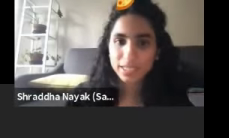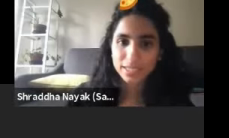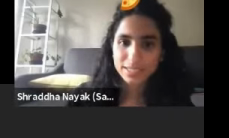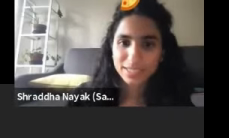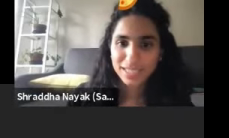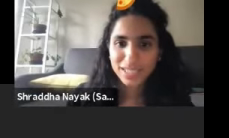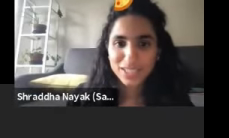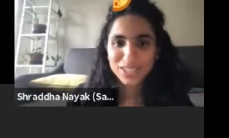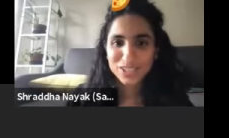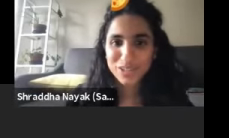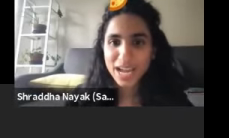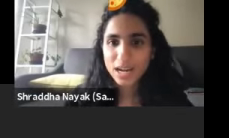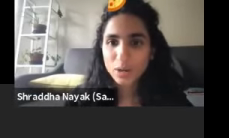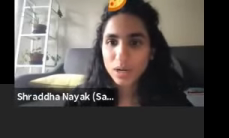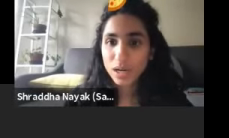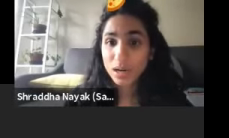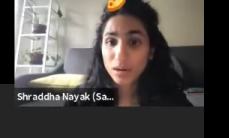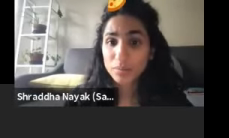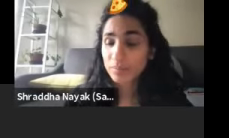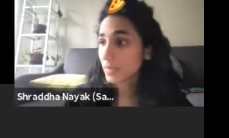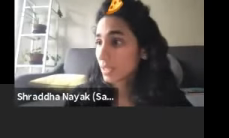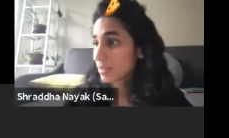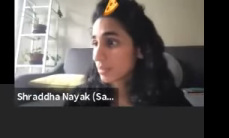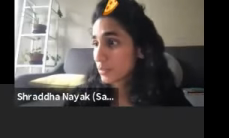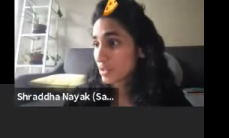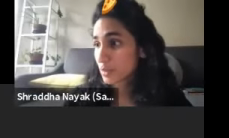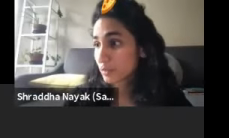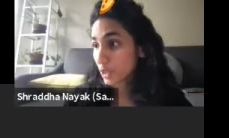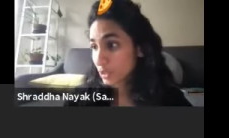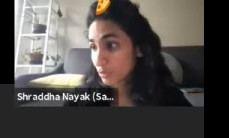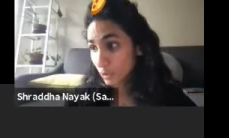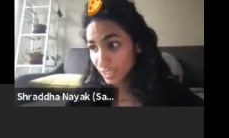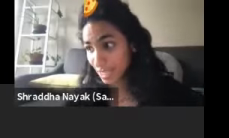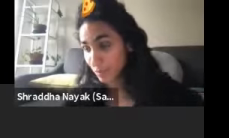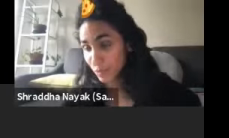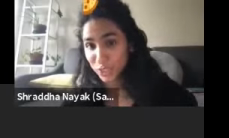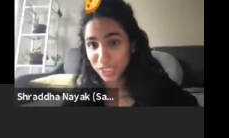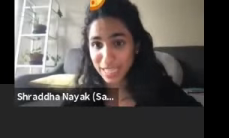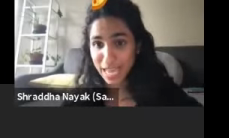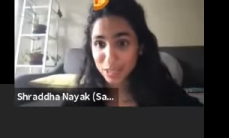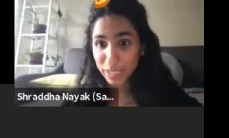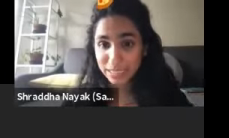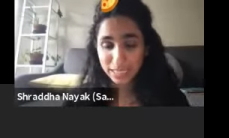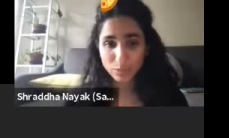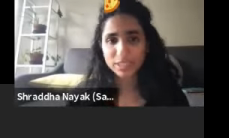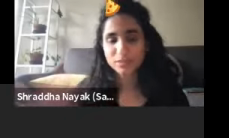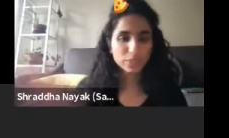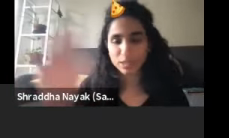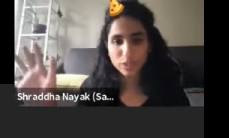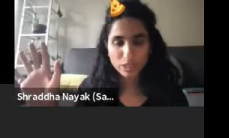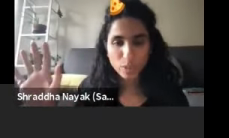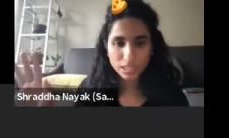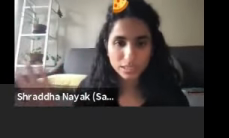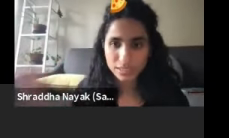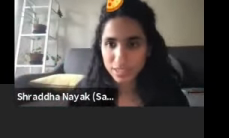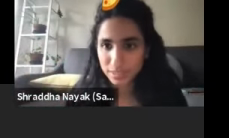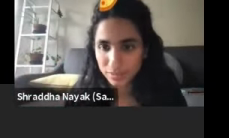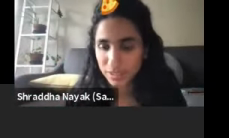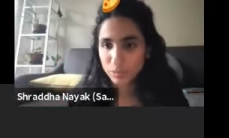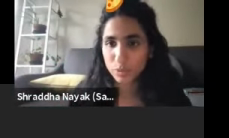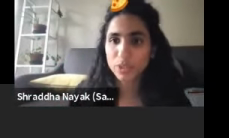All right. So now we've moved on to the fourth step, which is animating. Once we're done with all the